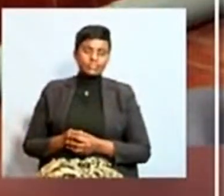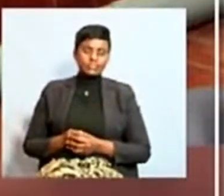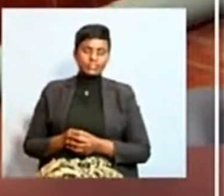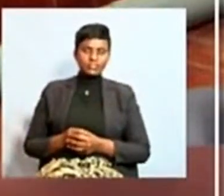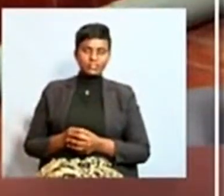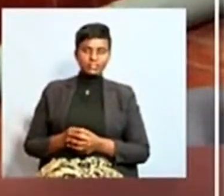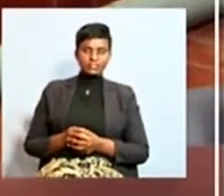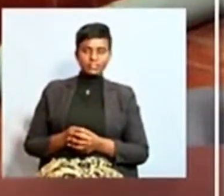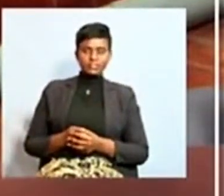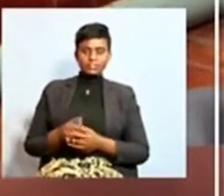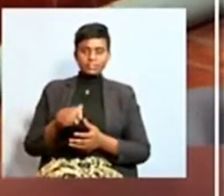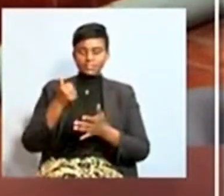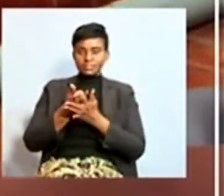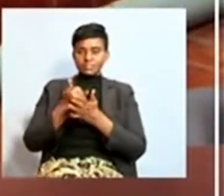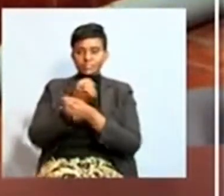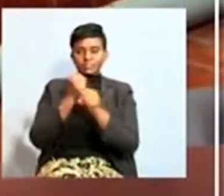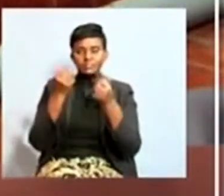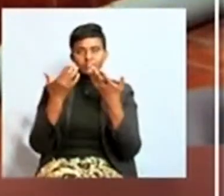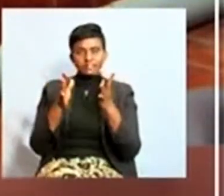could have been met,